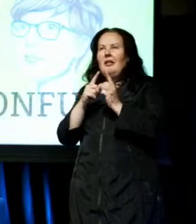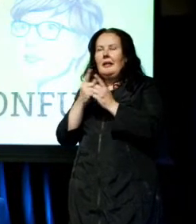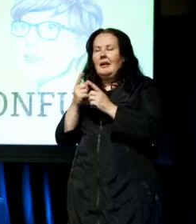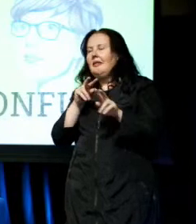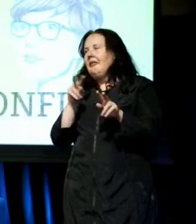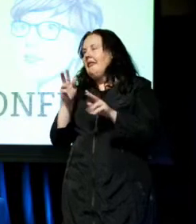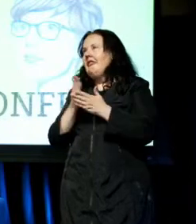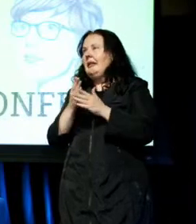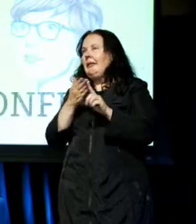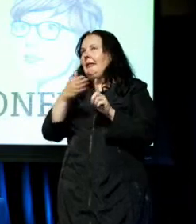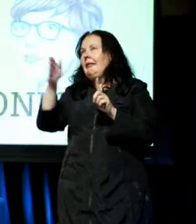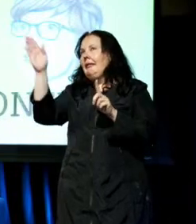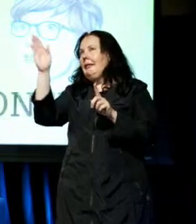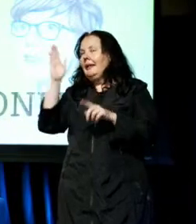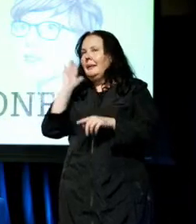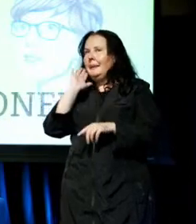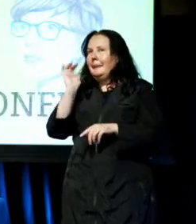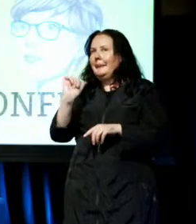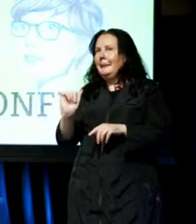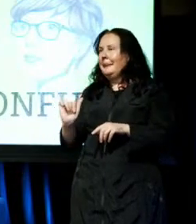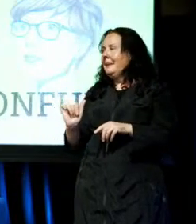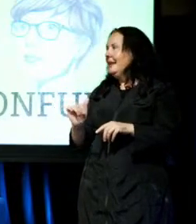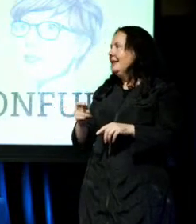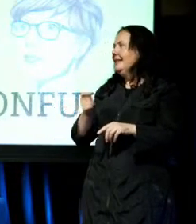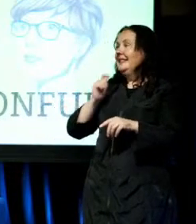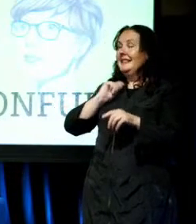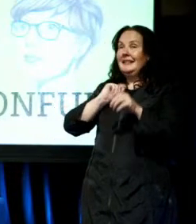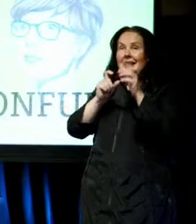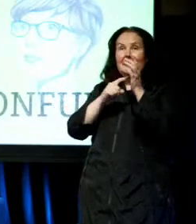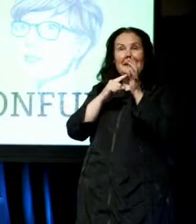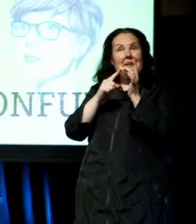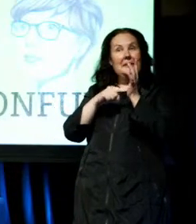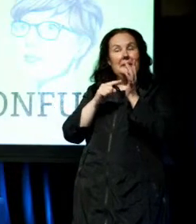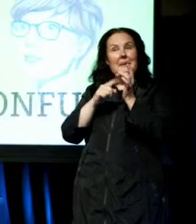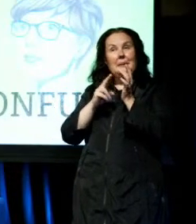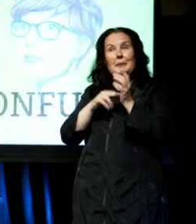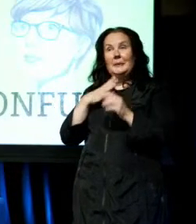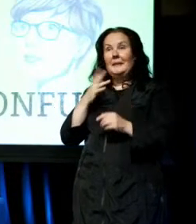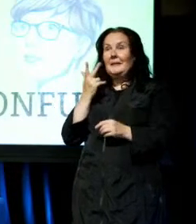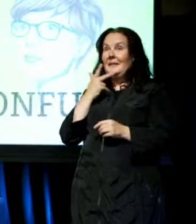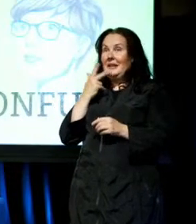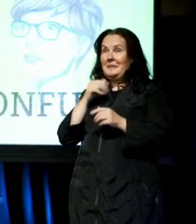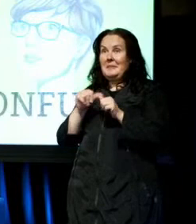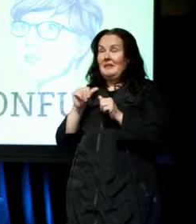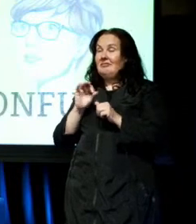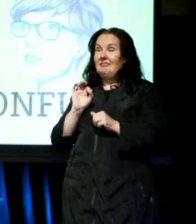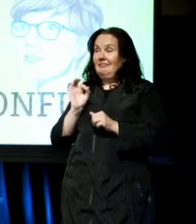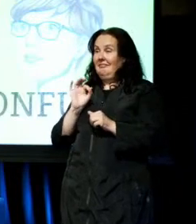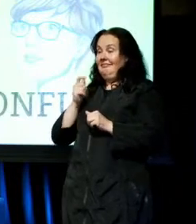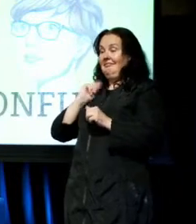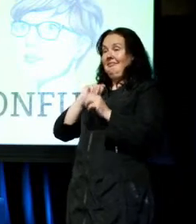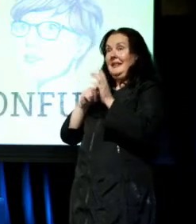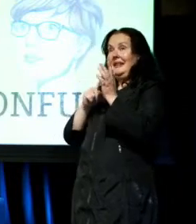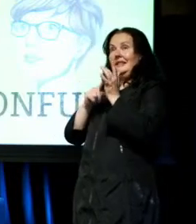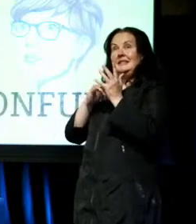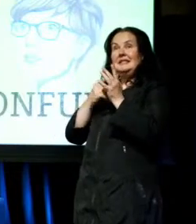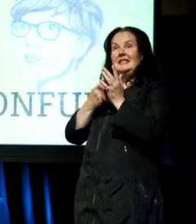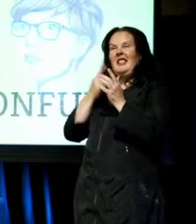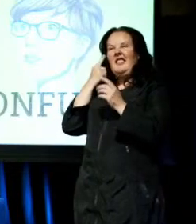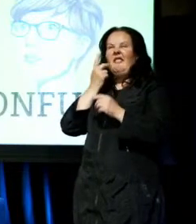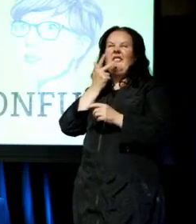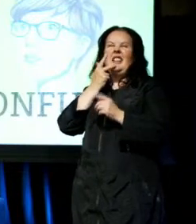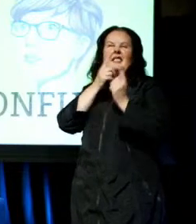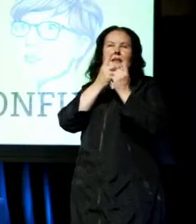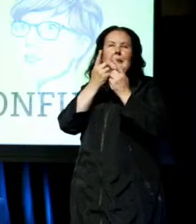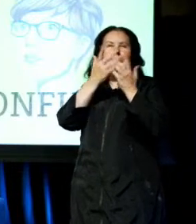here nor there. But I'm sorry, did you just tell everyone that I'm a fake veteran? No. I just mean it's a big thing in America. I'm a real non-veteran, just